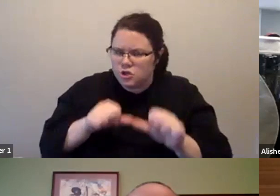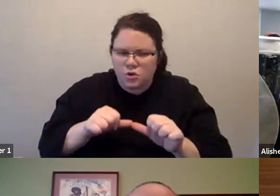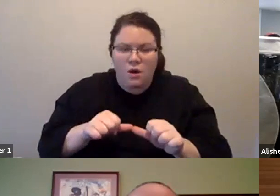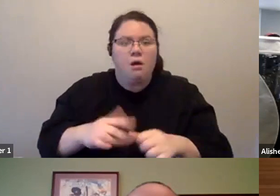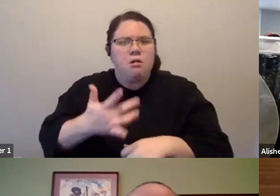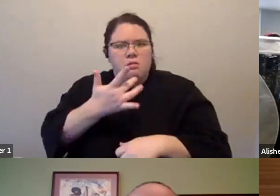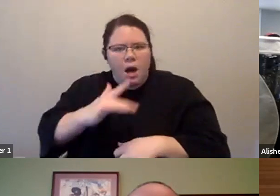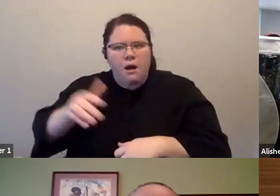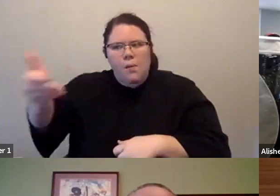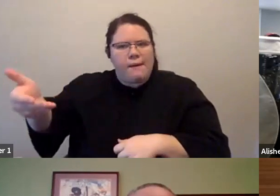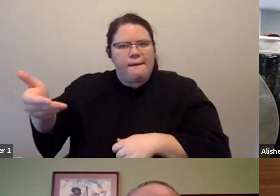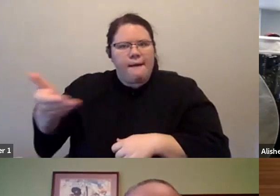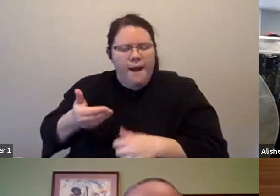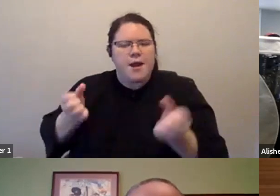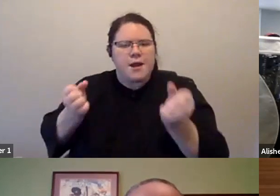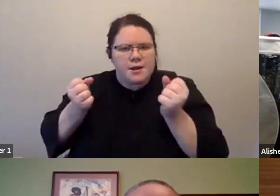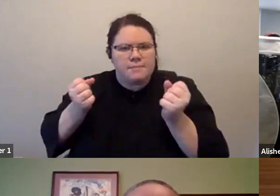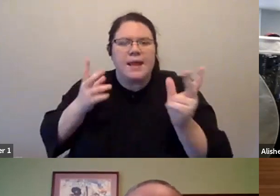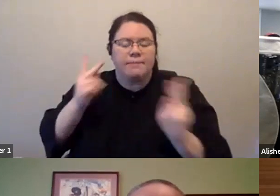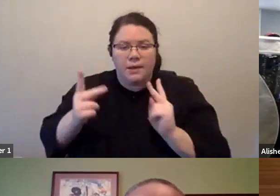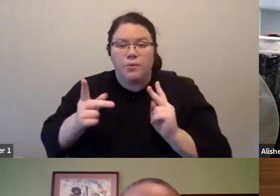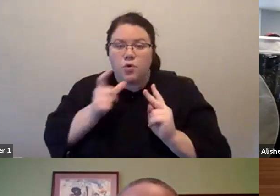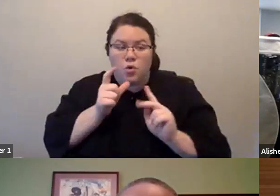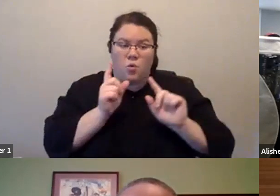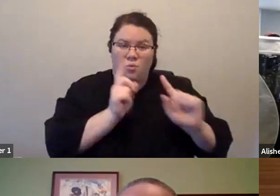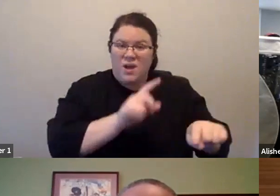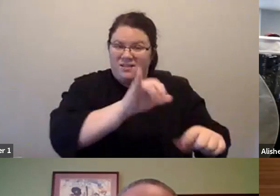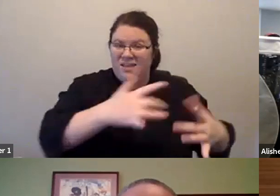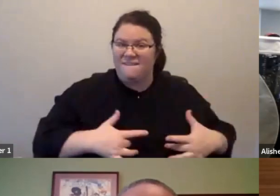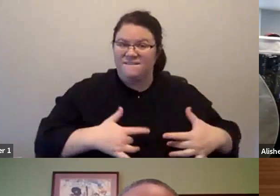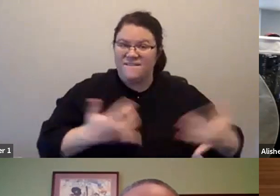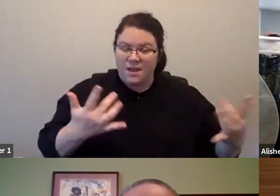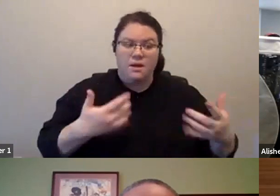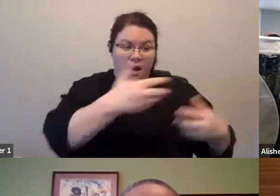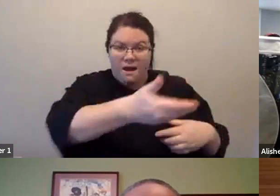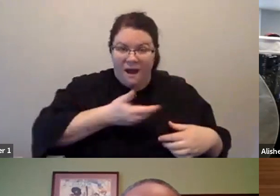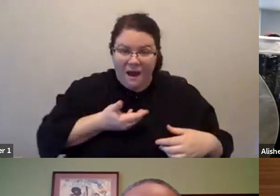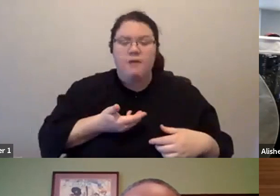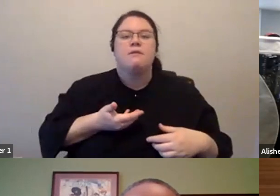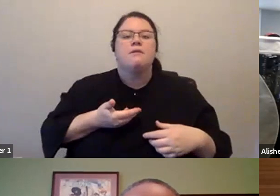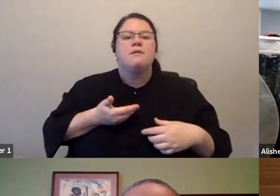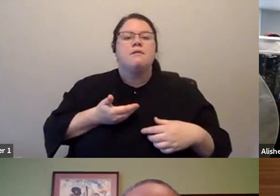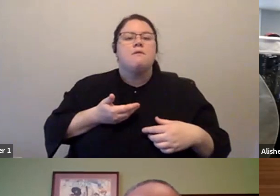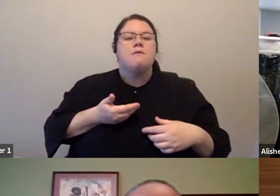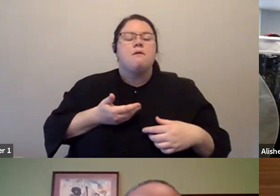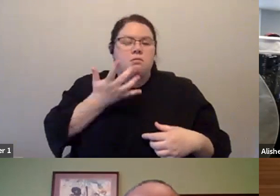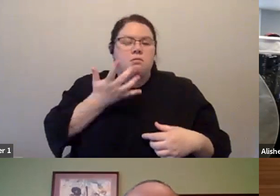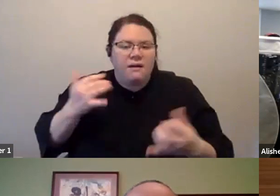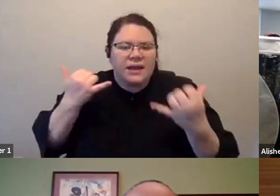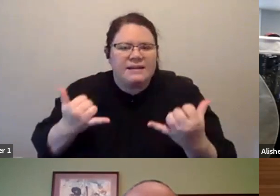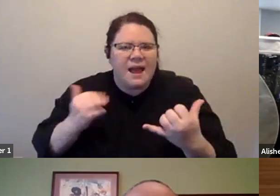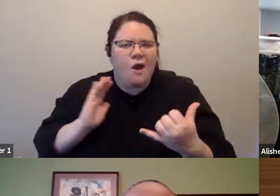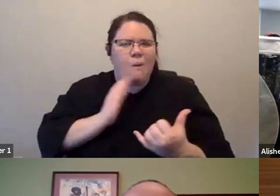several individuals from that career fair. And now we were fortunate in that we have a robust